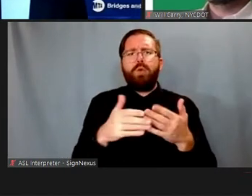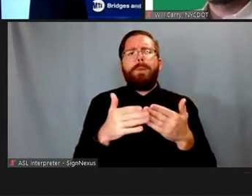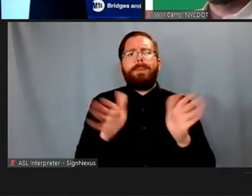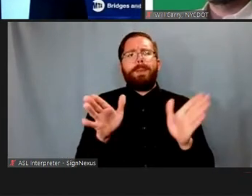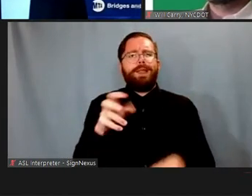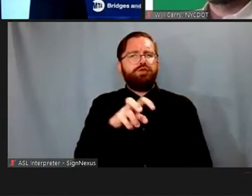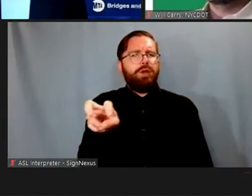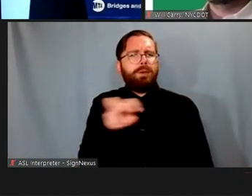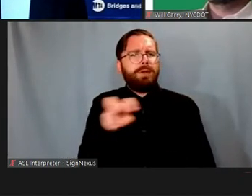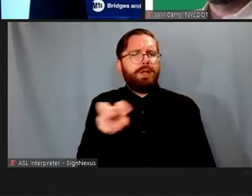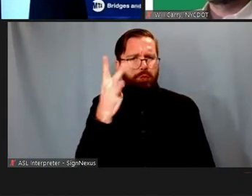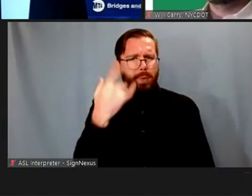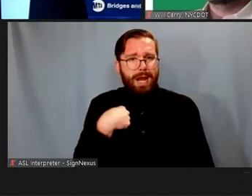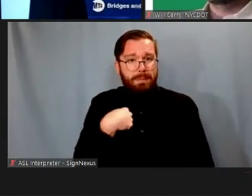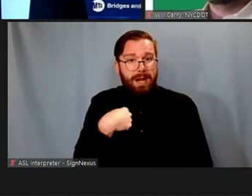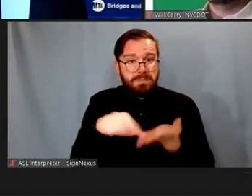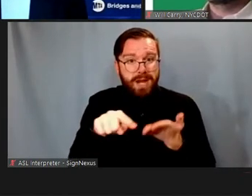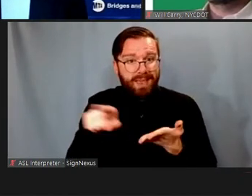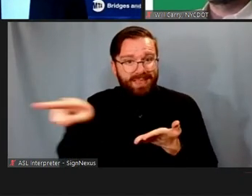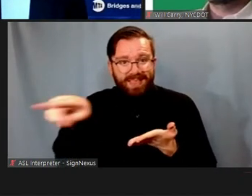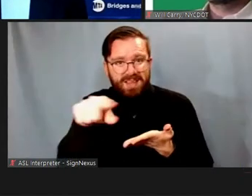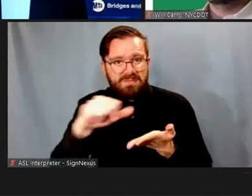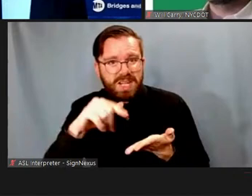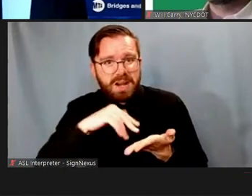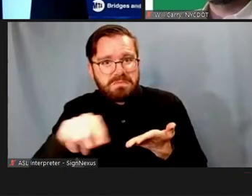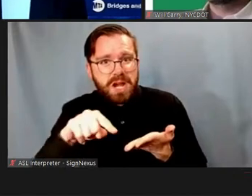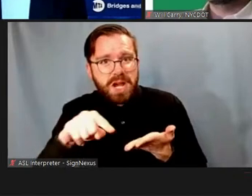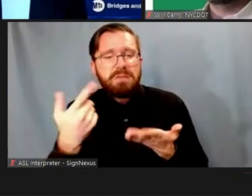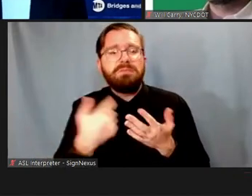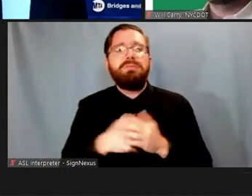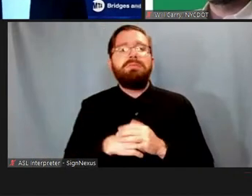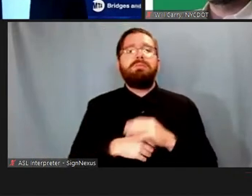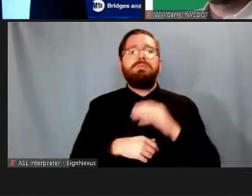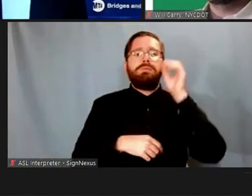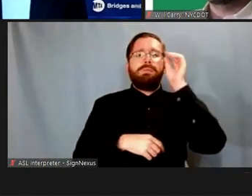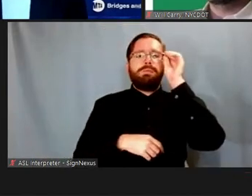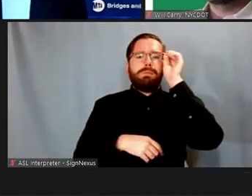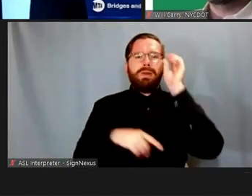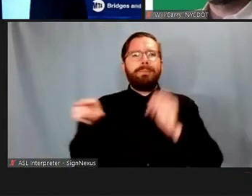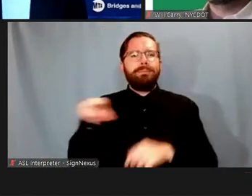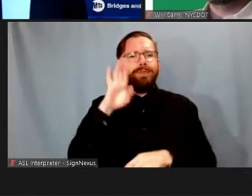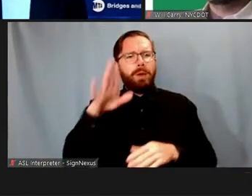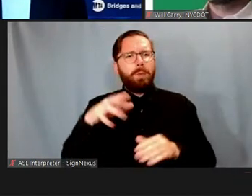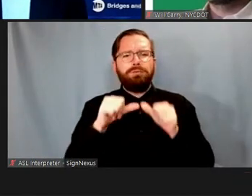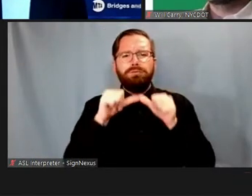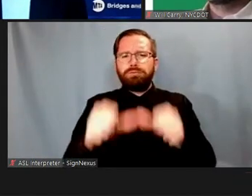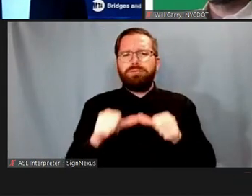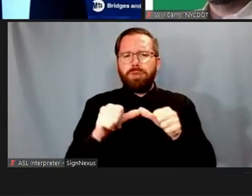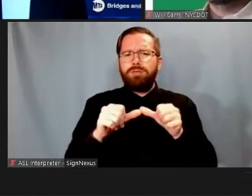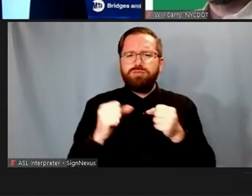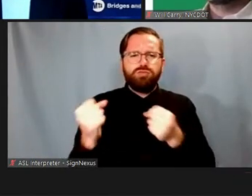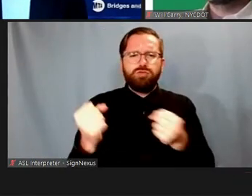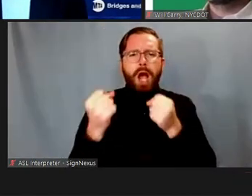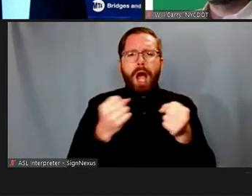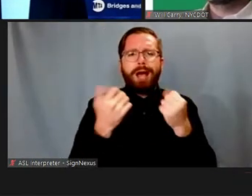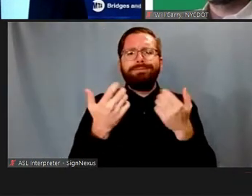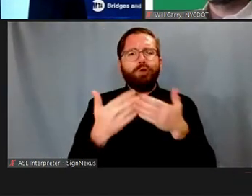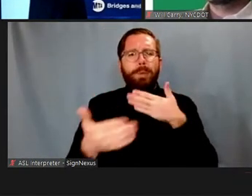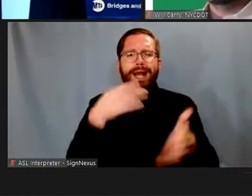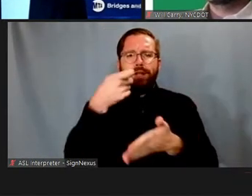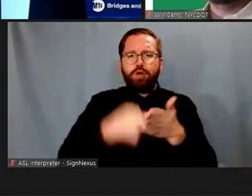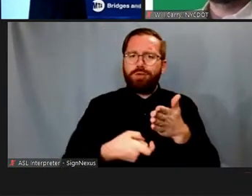toll they will continue to drive or be driven into and throughout the city no matter what the cost thank you